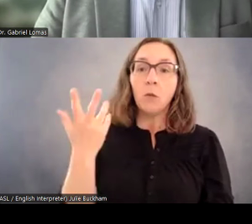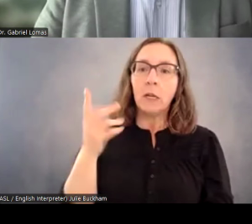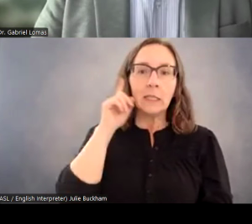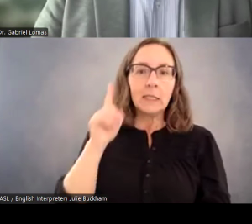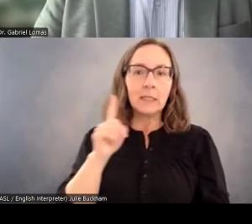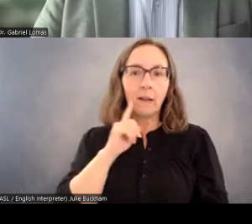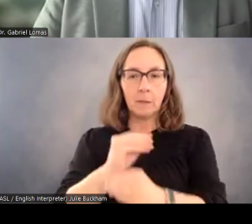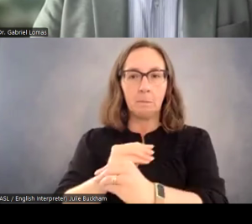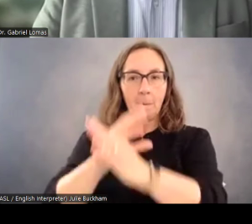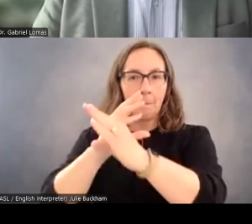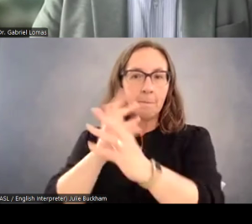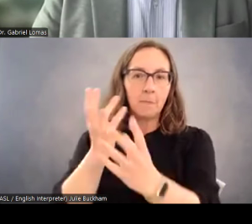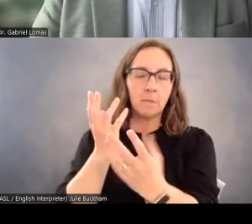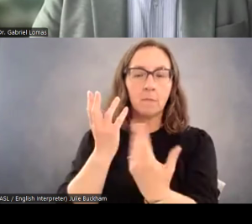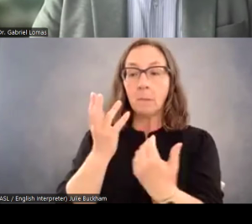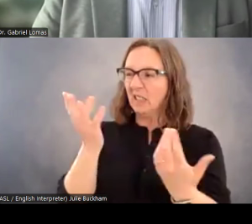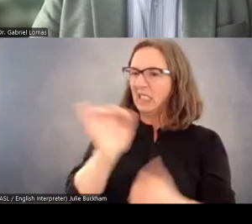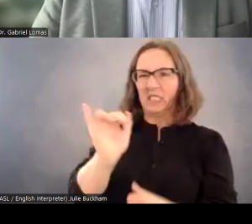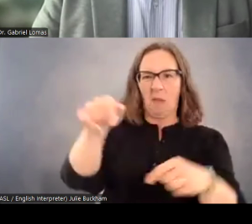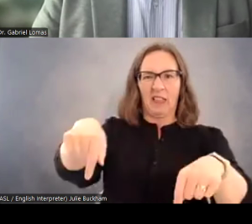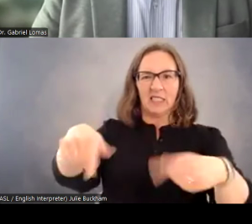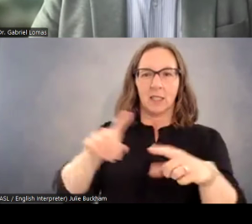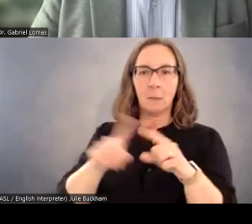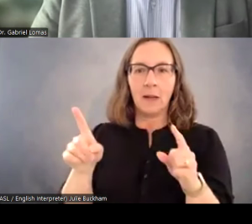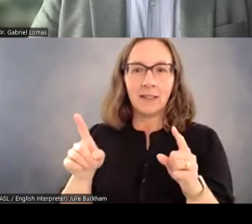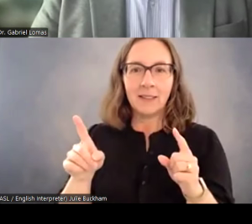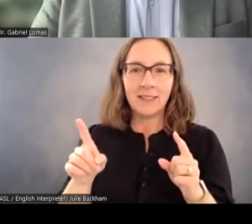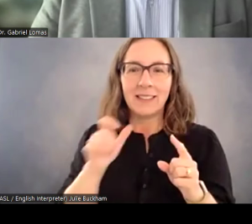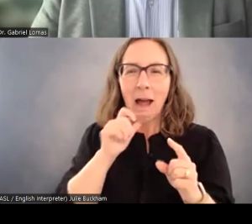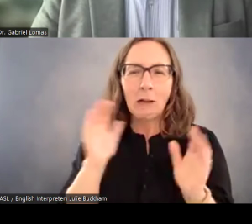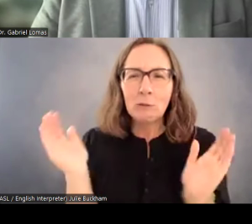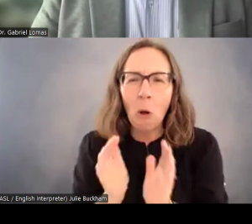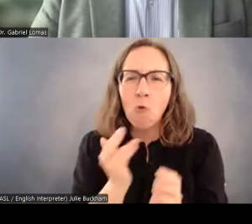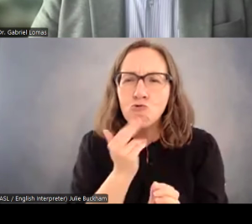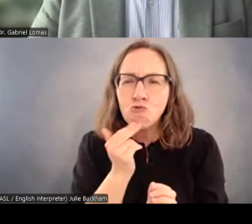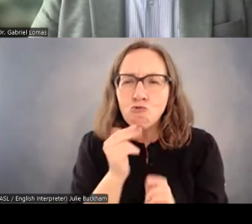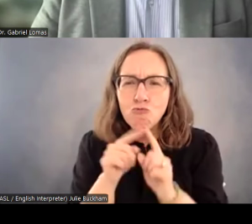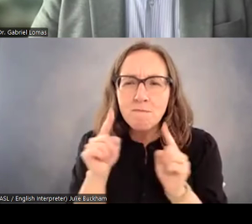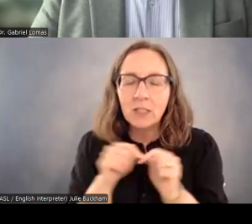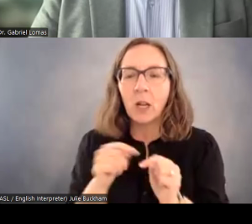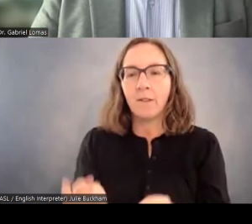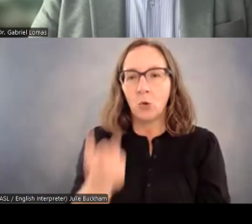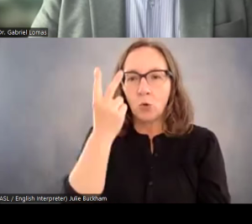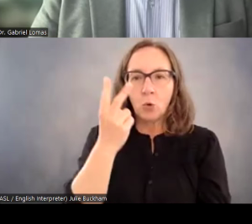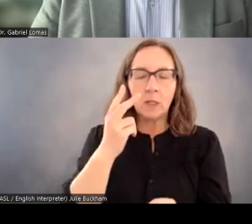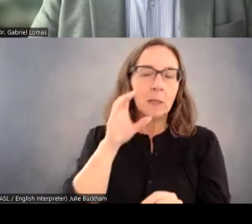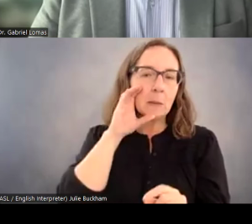of looks like what we're using now, only we don't have little small pictures. It would be two large pictures going back and